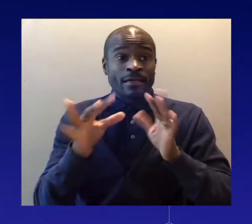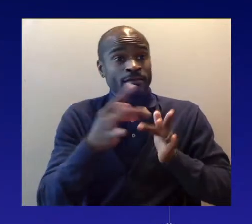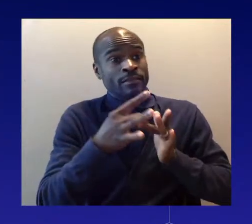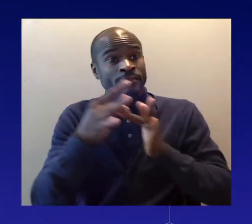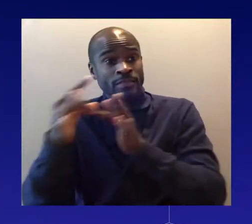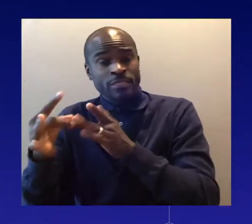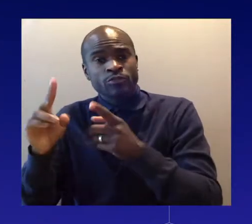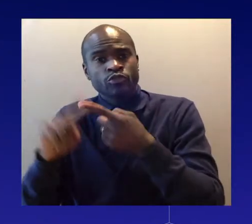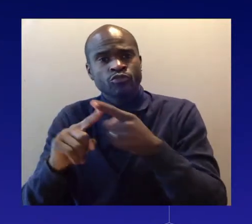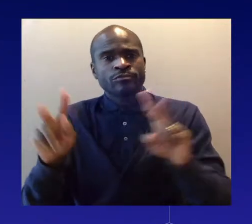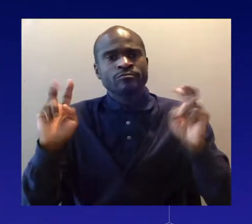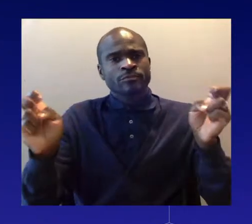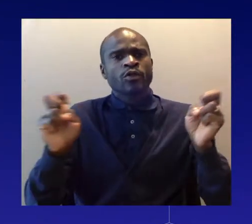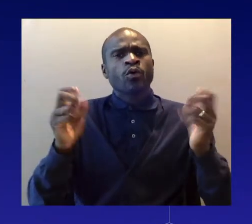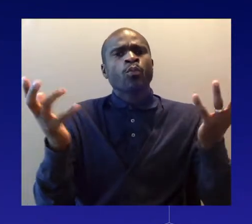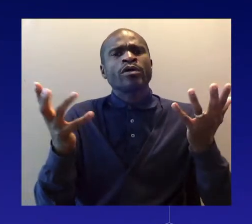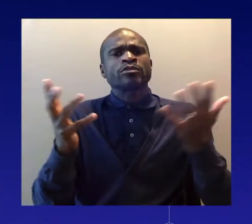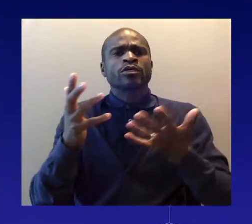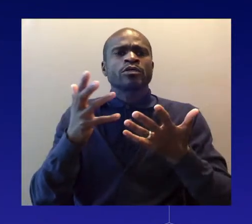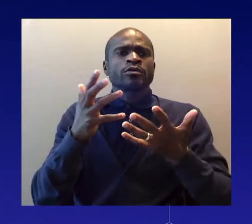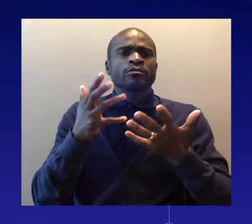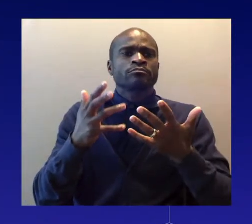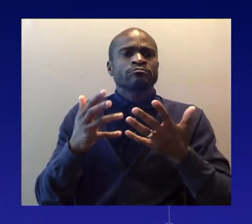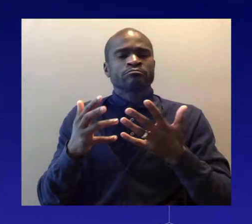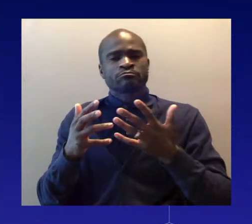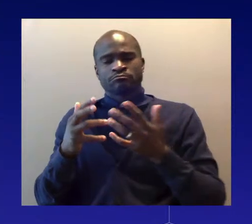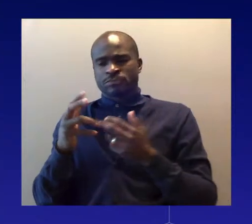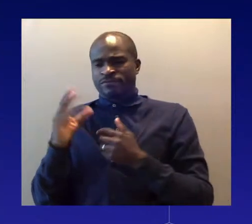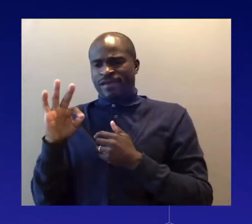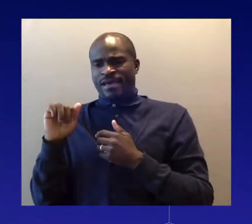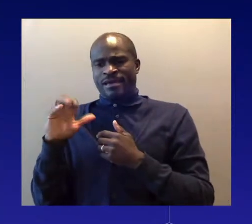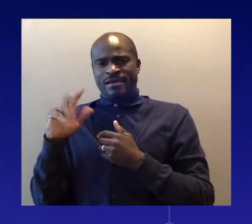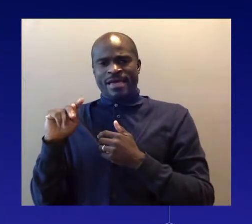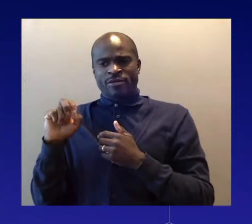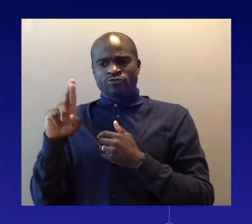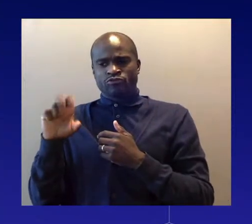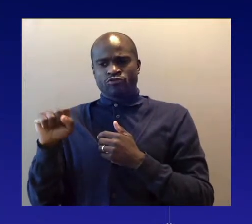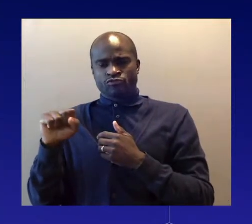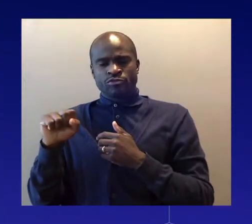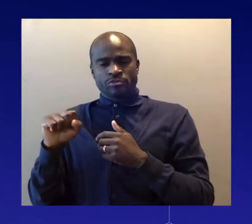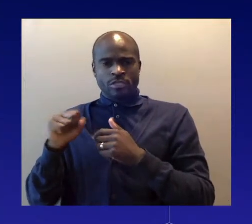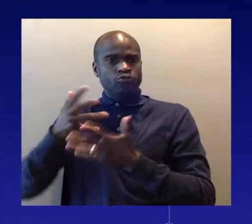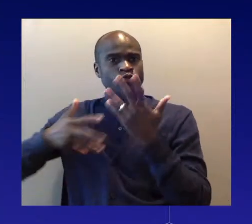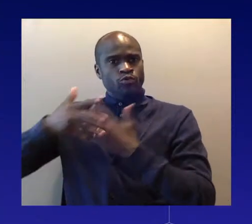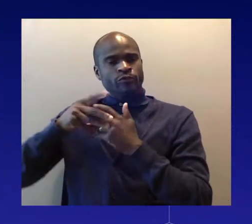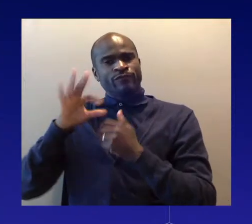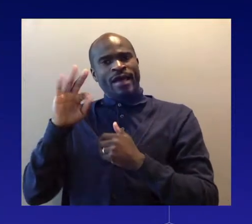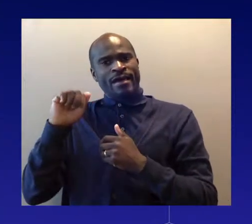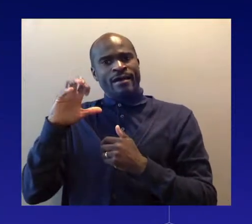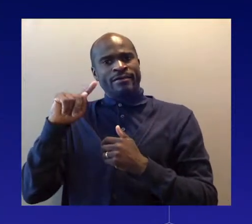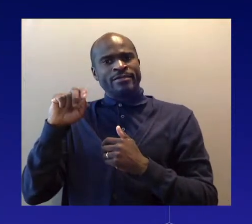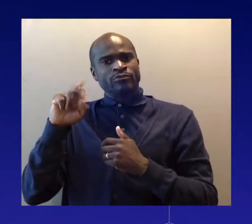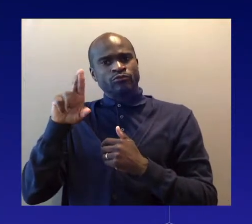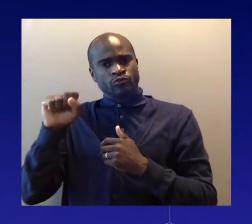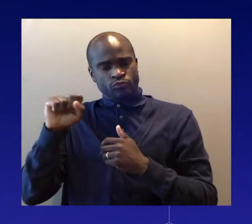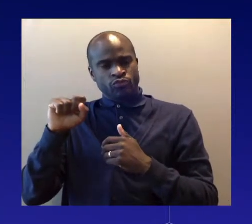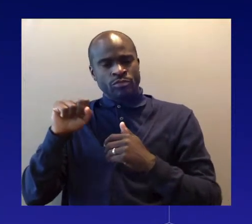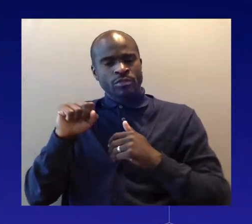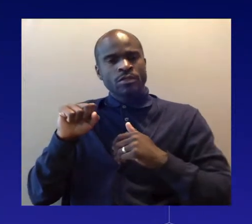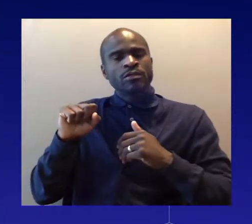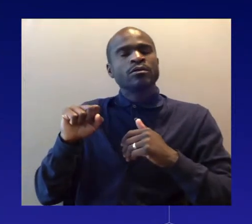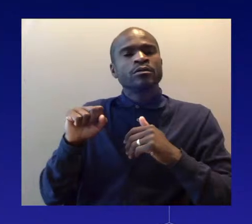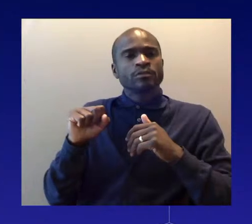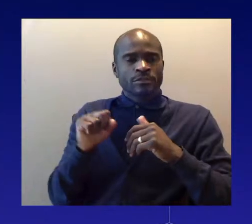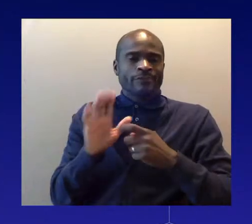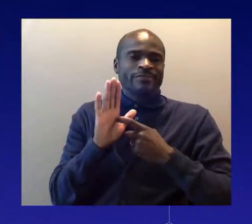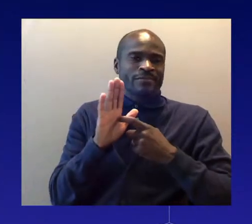health. Over the last 20 years, we've seen increasing recognition that where we live,